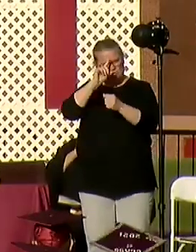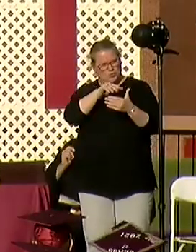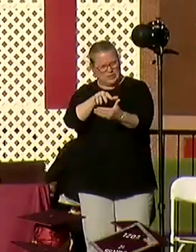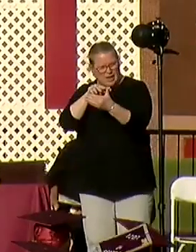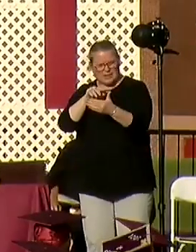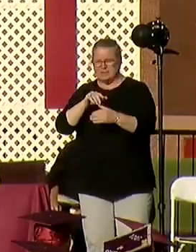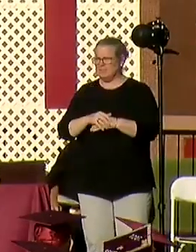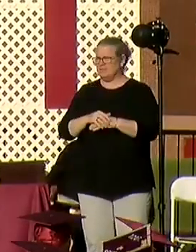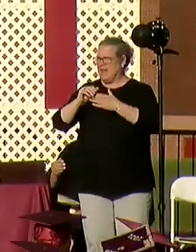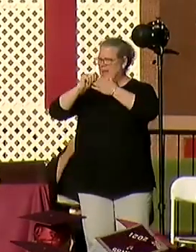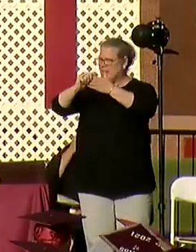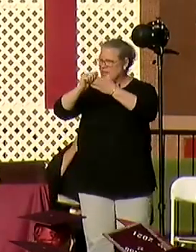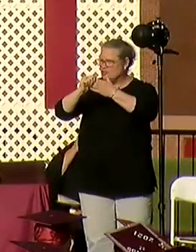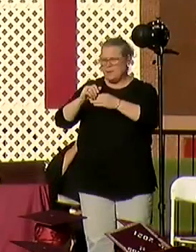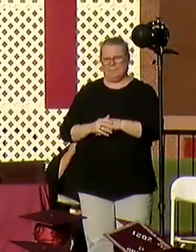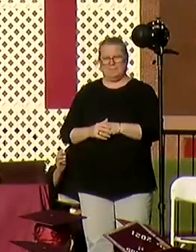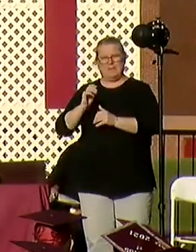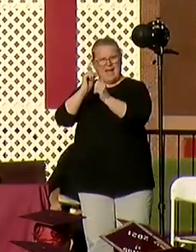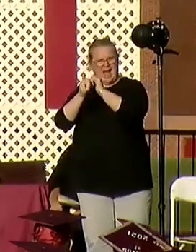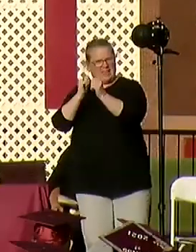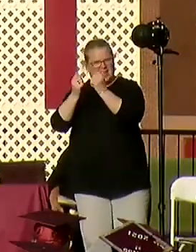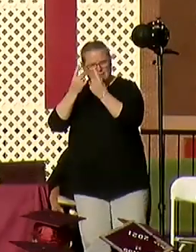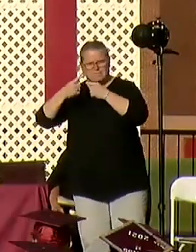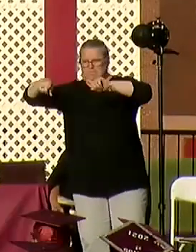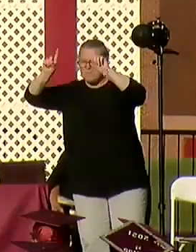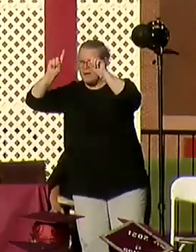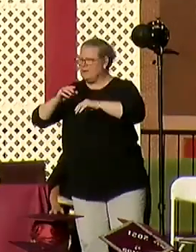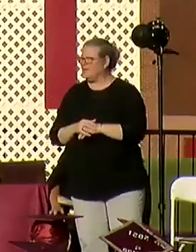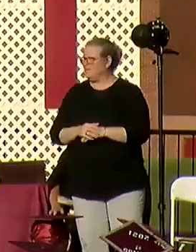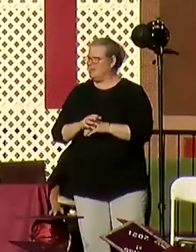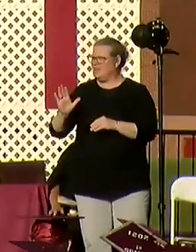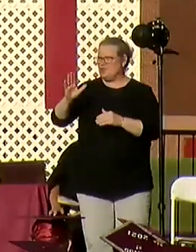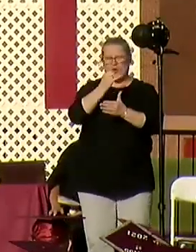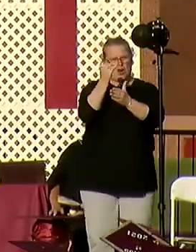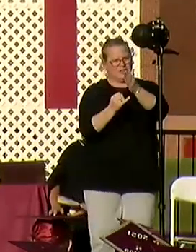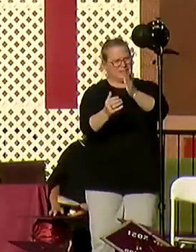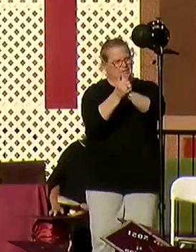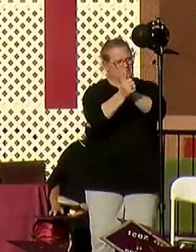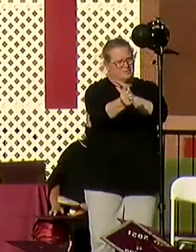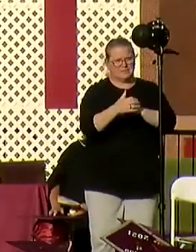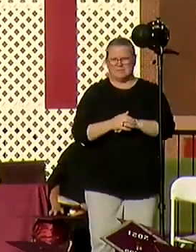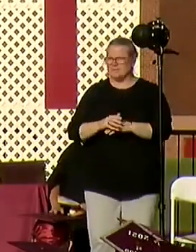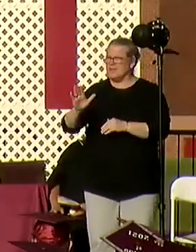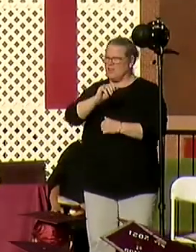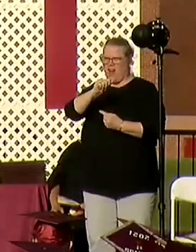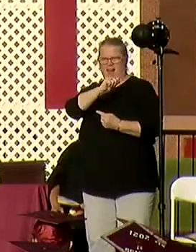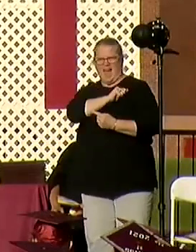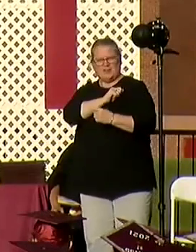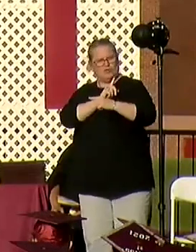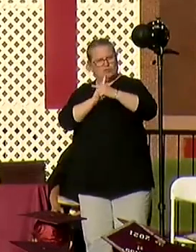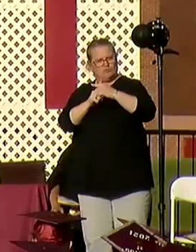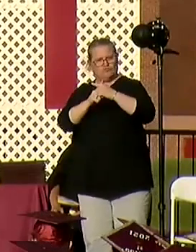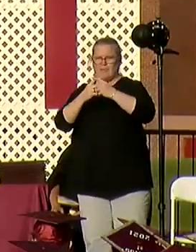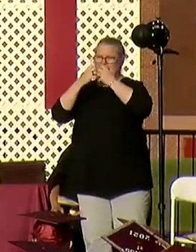leadership, athletic accomplishments, artistic talents, and caring attitudes, I will be